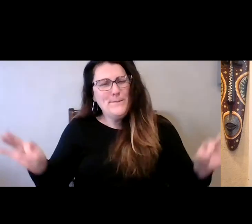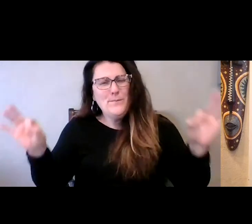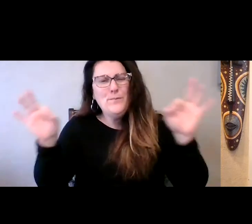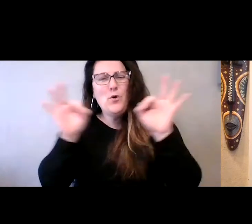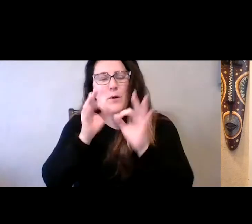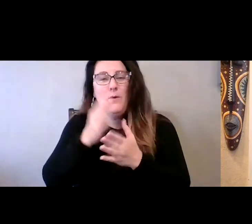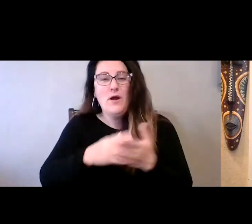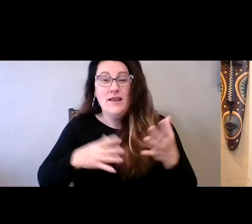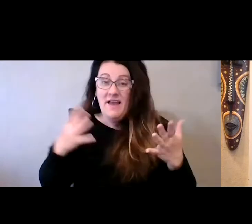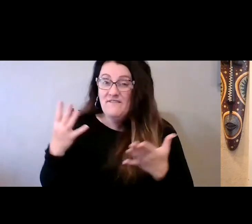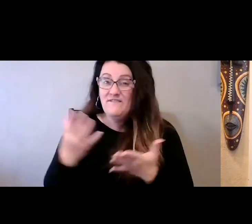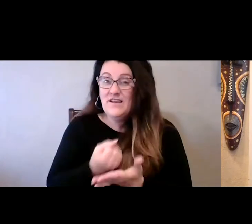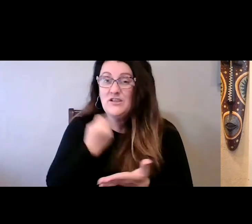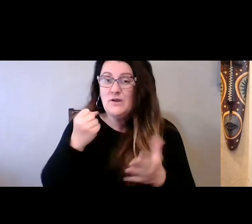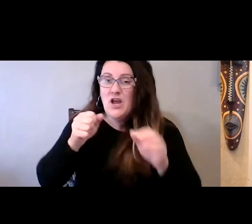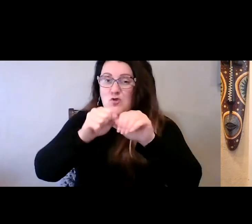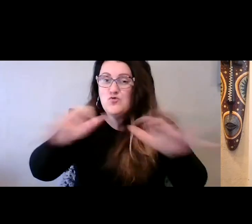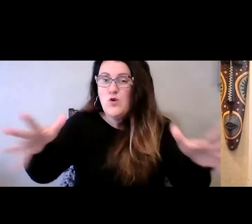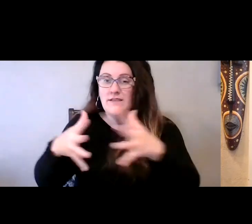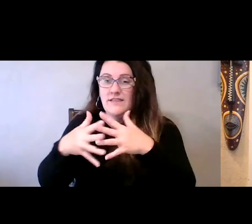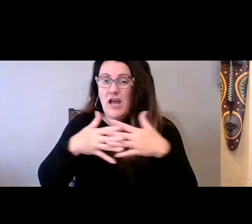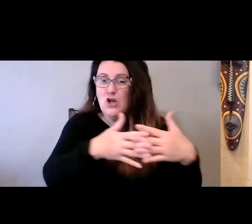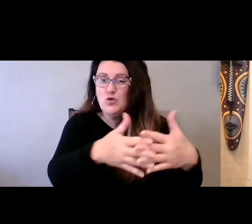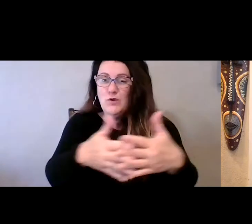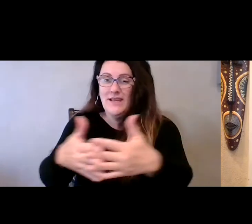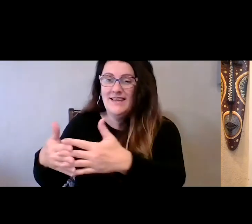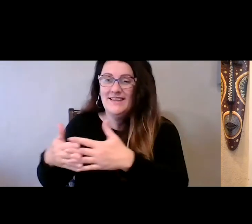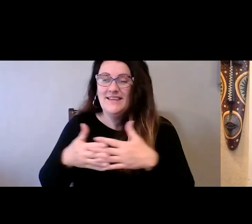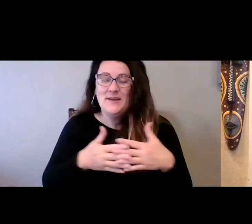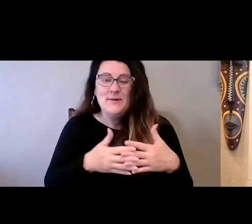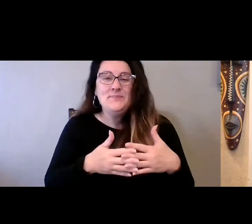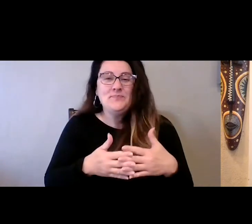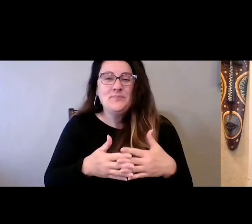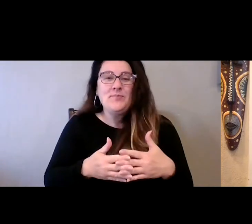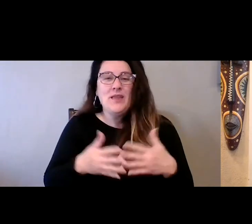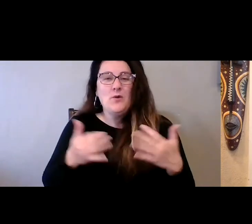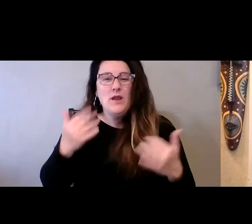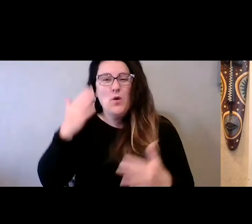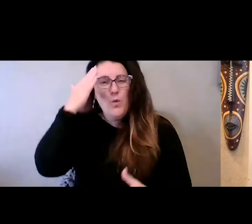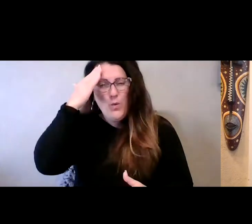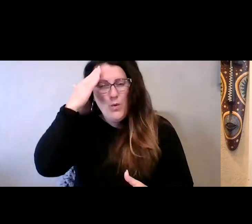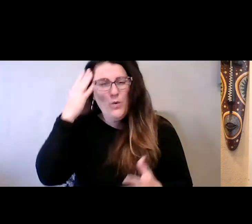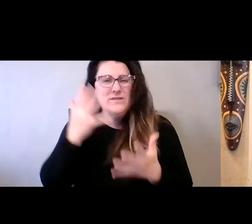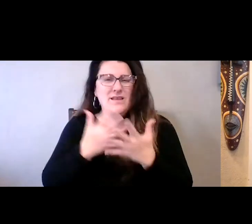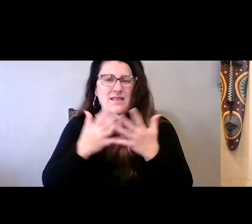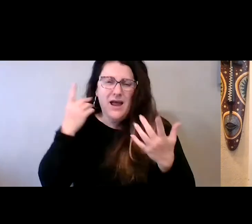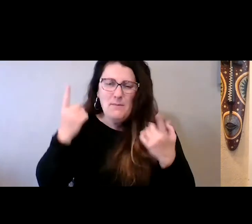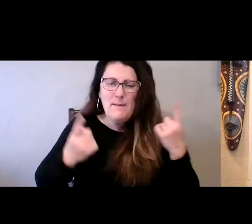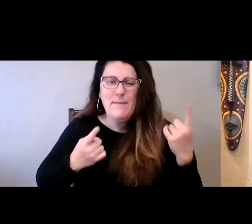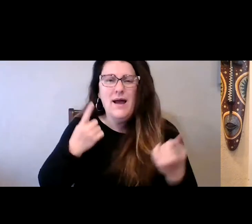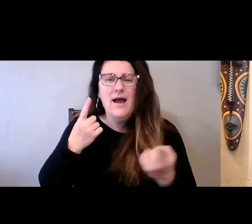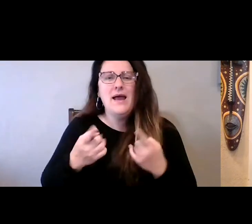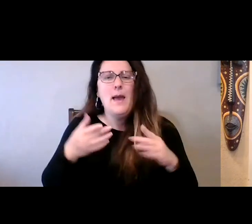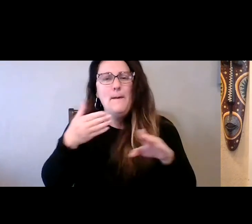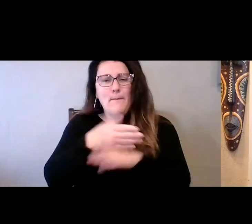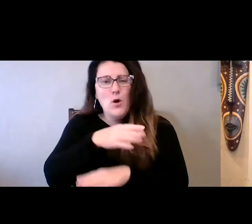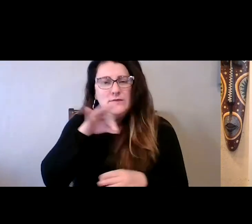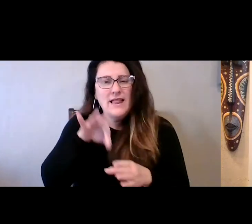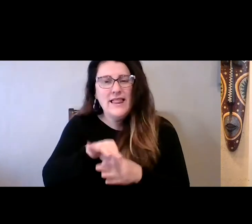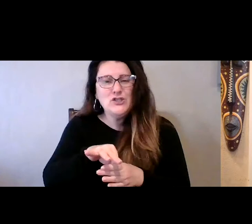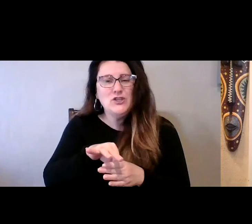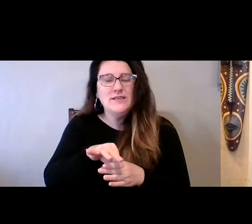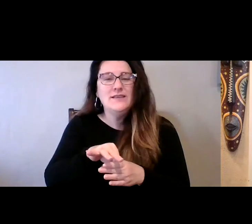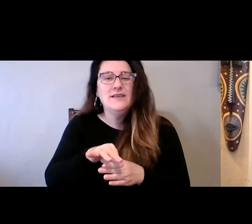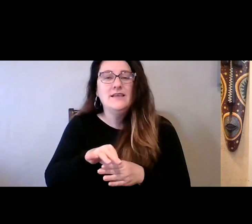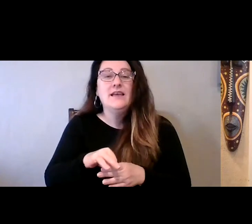the victories we had across the country. While there's a lot on my mind post-election, and while